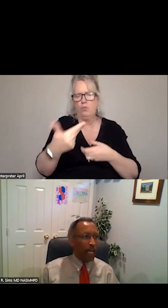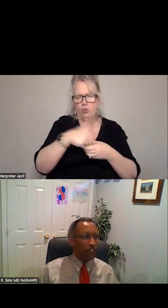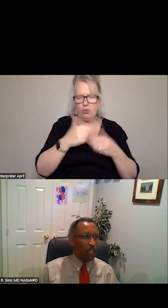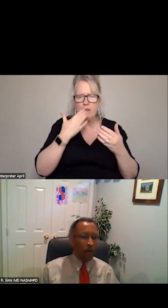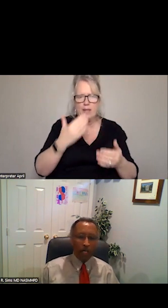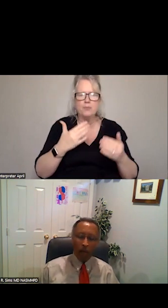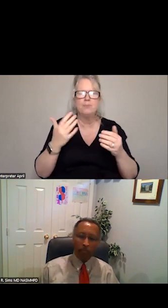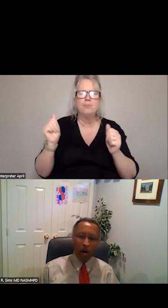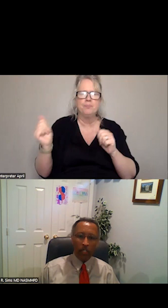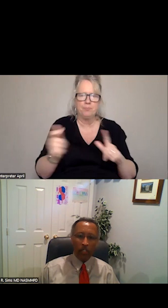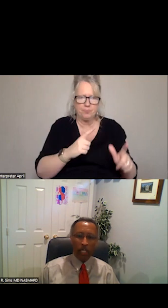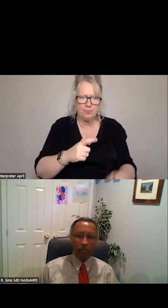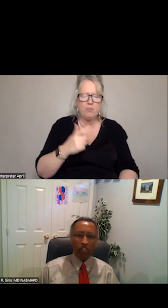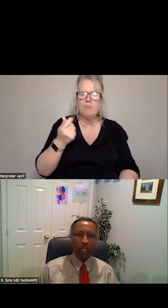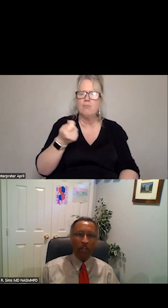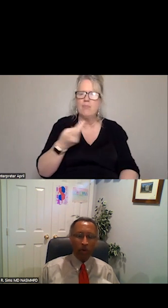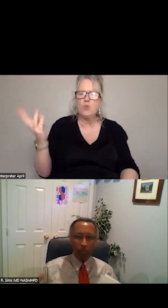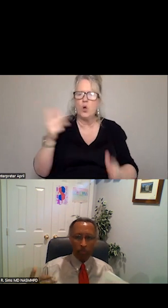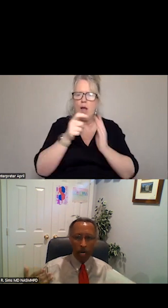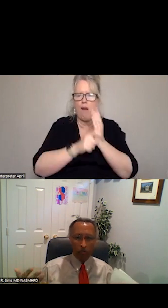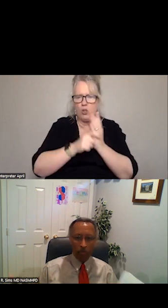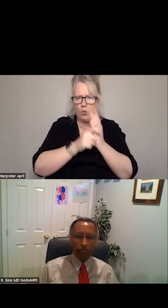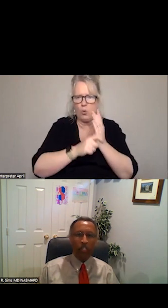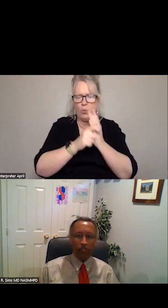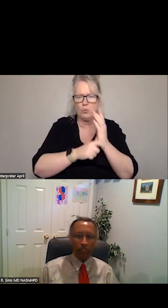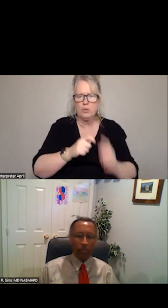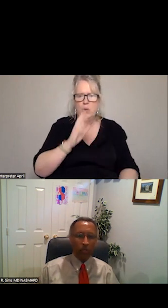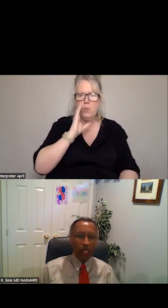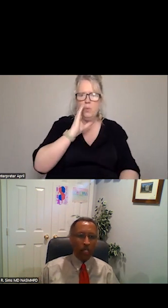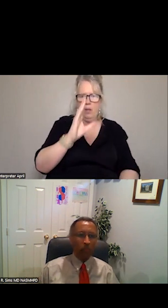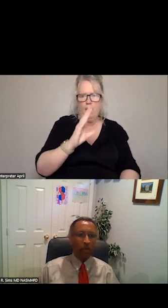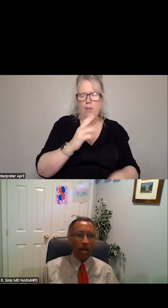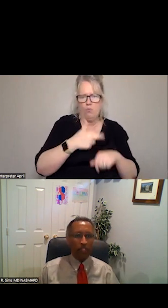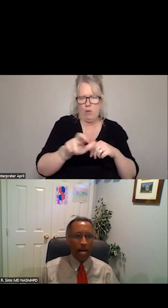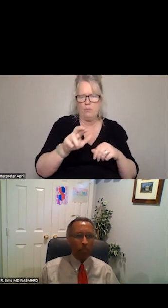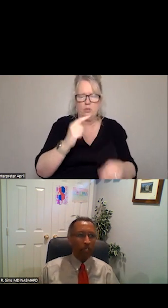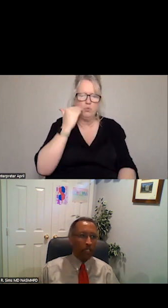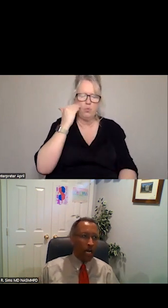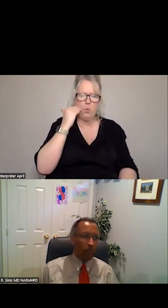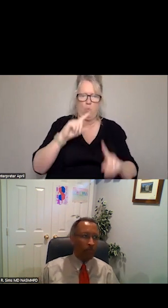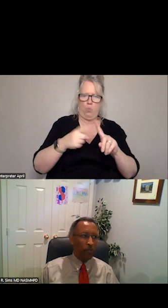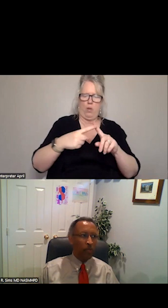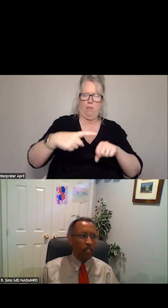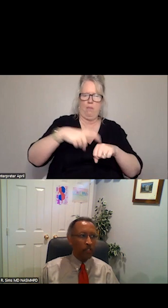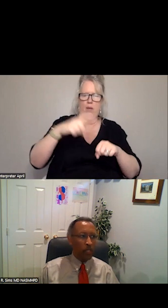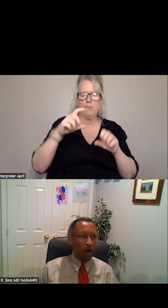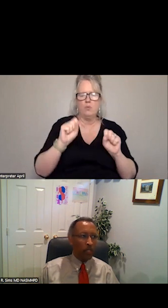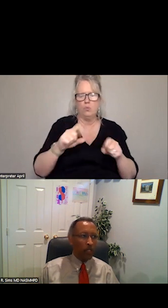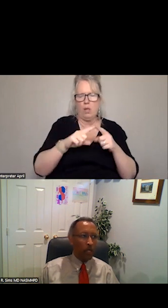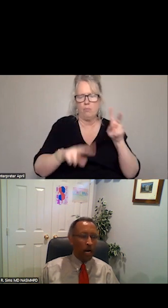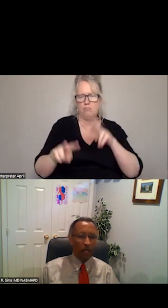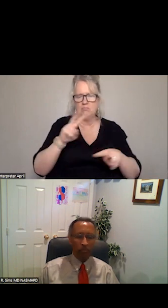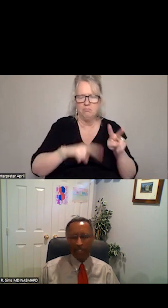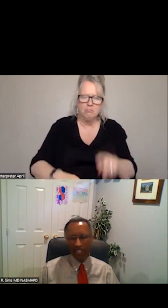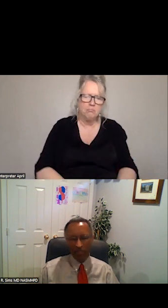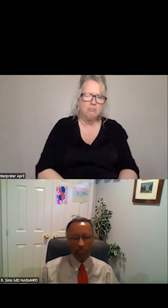Moving next, there are a couple of articles that I'm just going to give you a reference to so that when you have time, you can kind of review. This was an